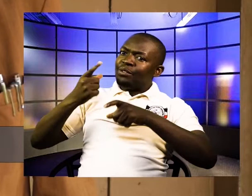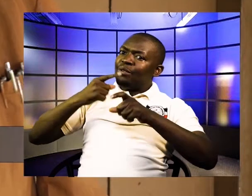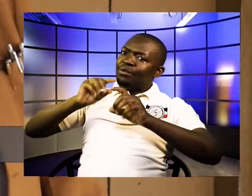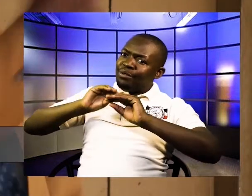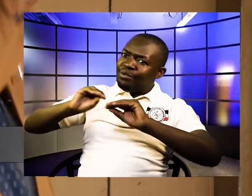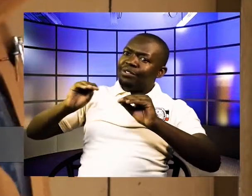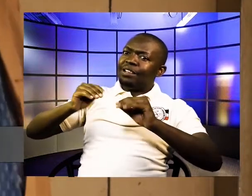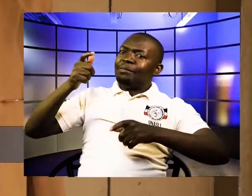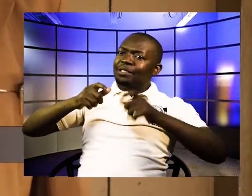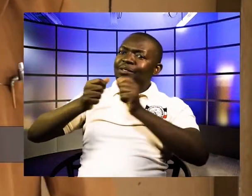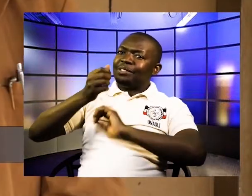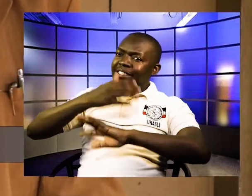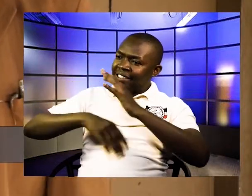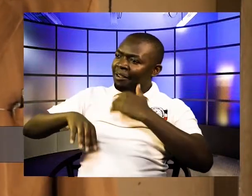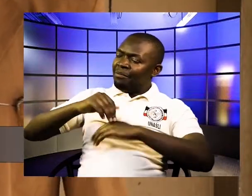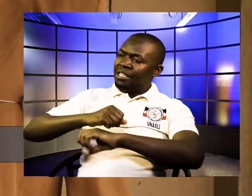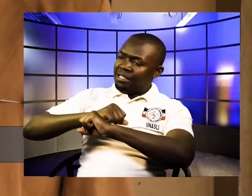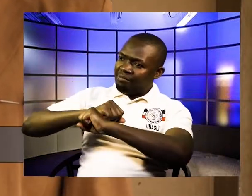obulemu